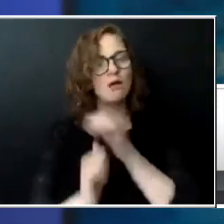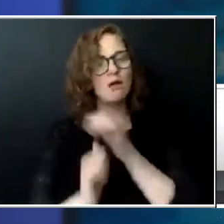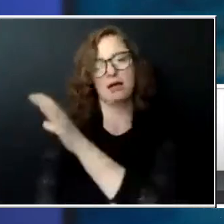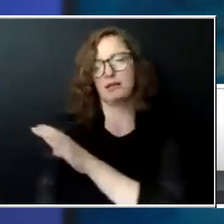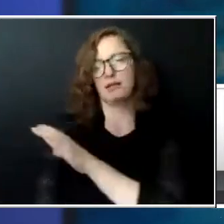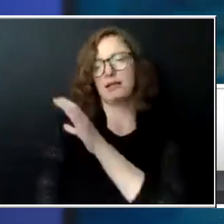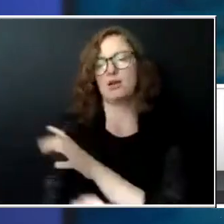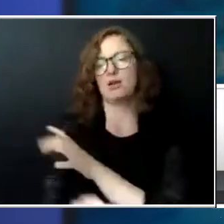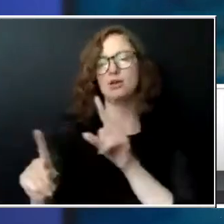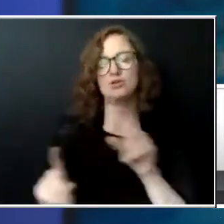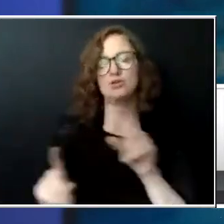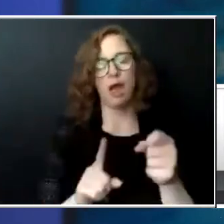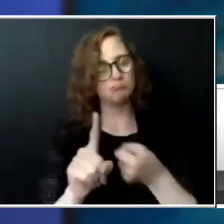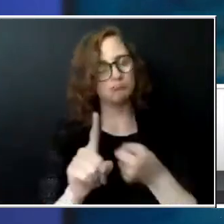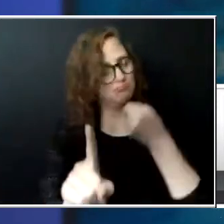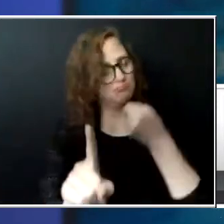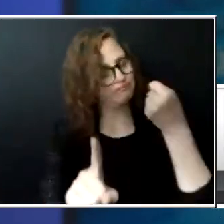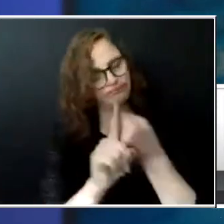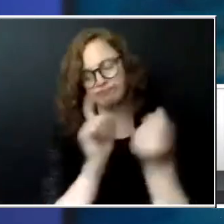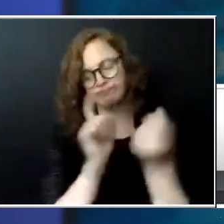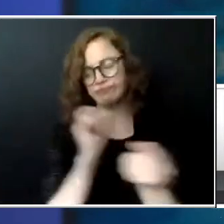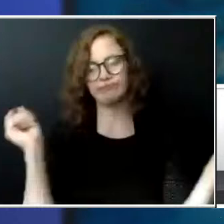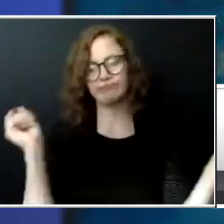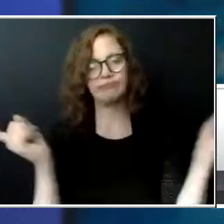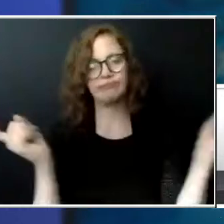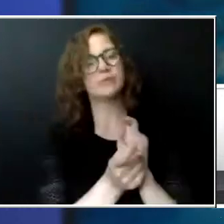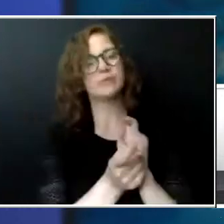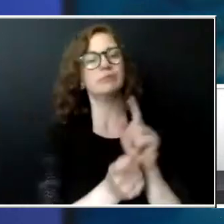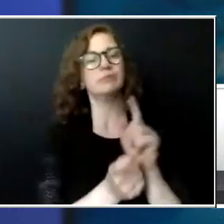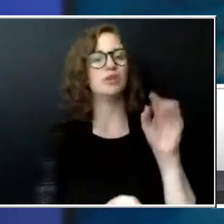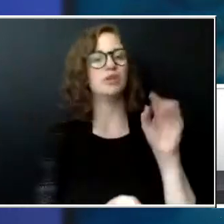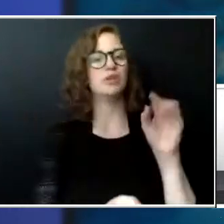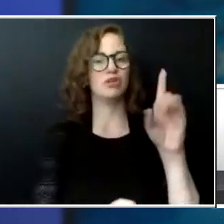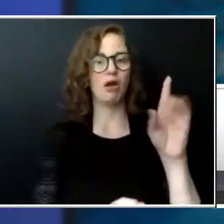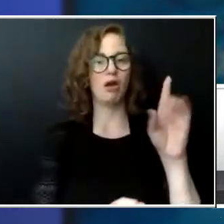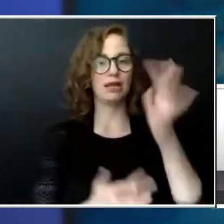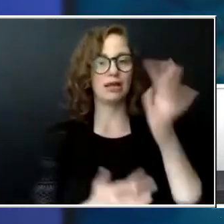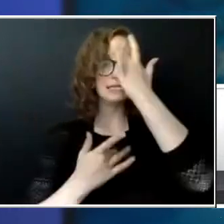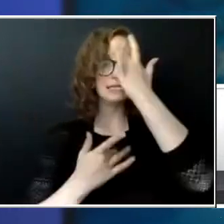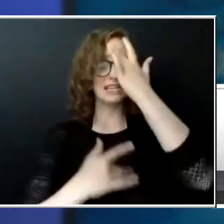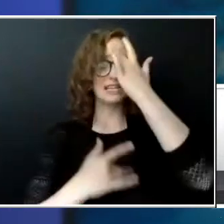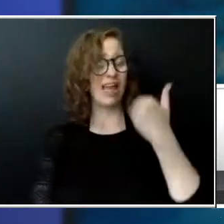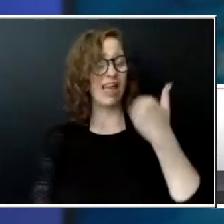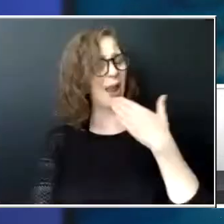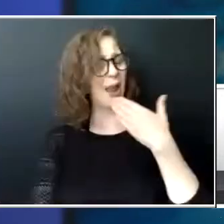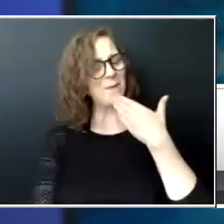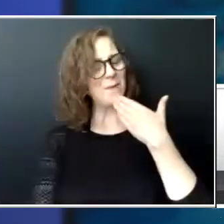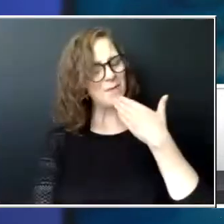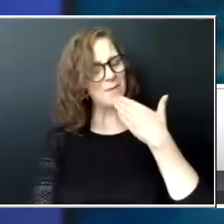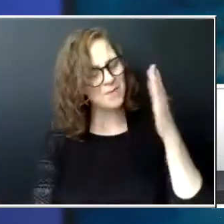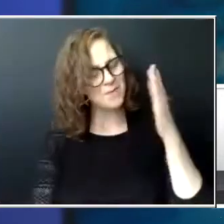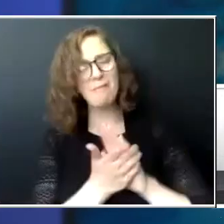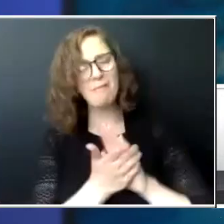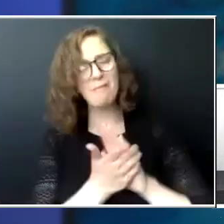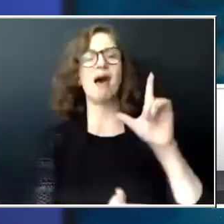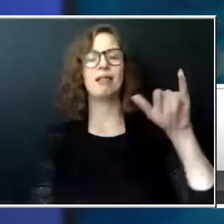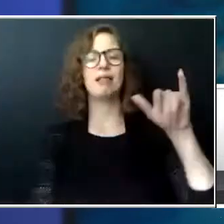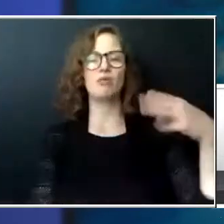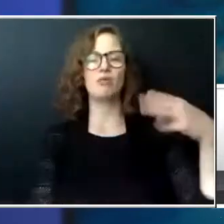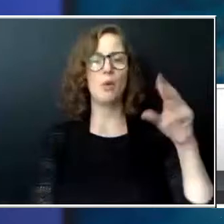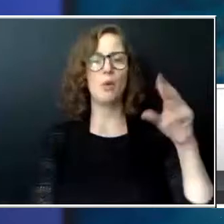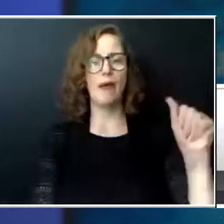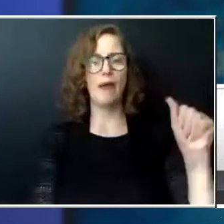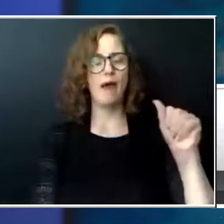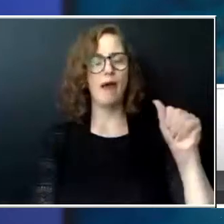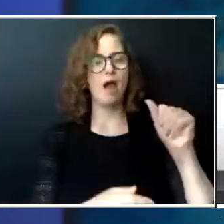Todd's disease, right? We had a lymphoma that was a raging lymphoma, hard to control, and then